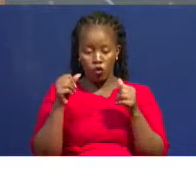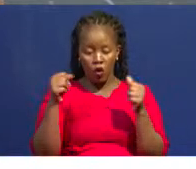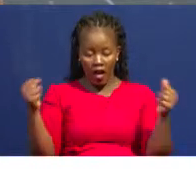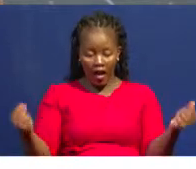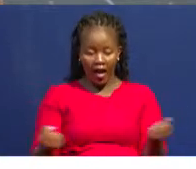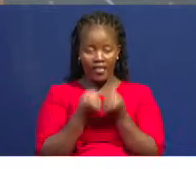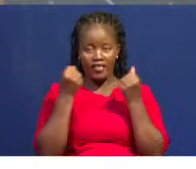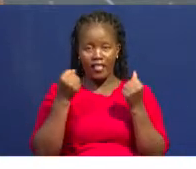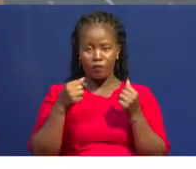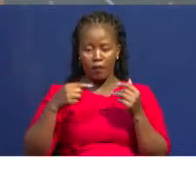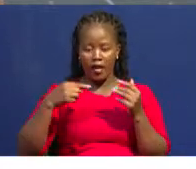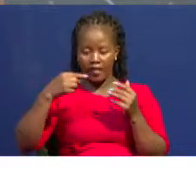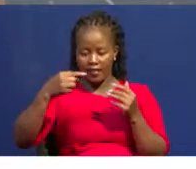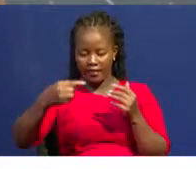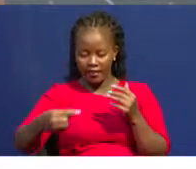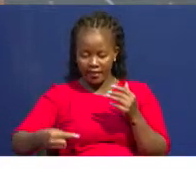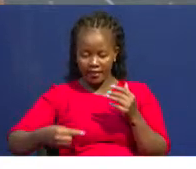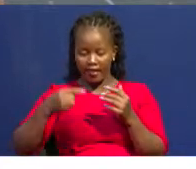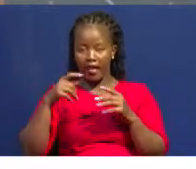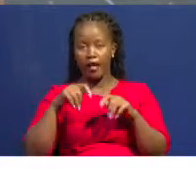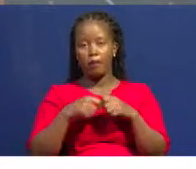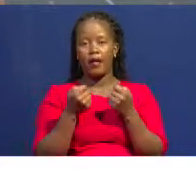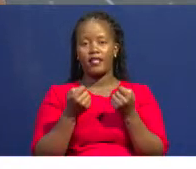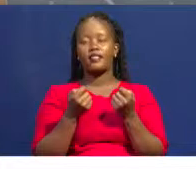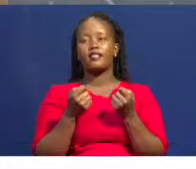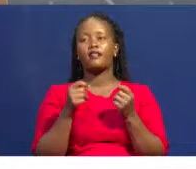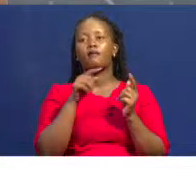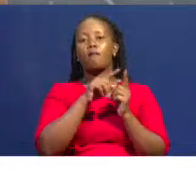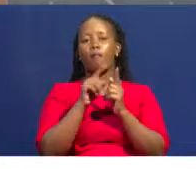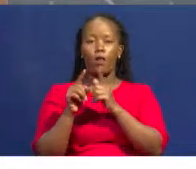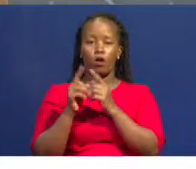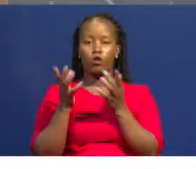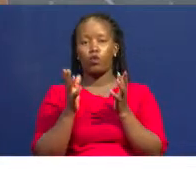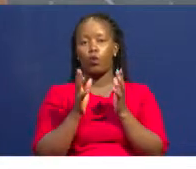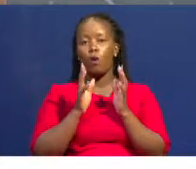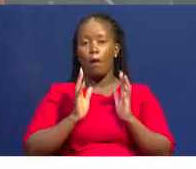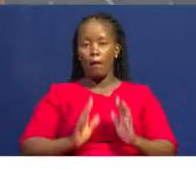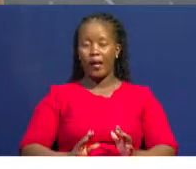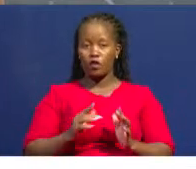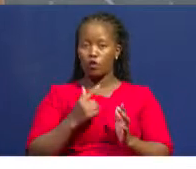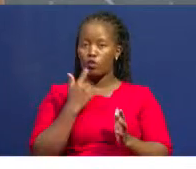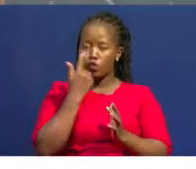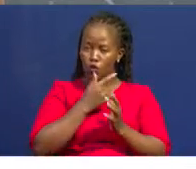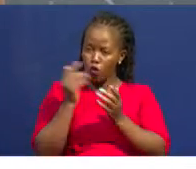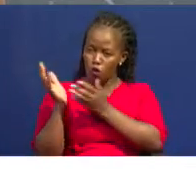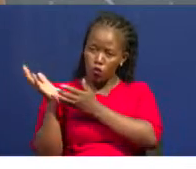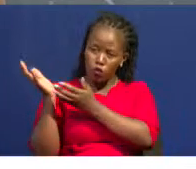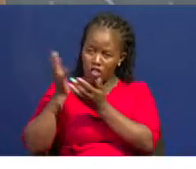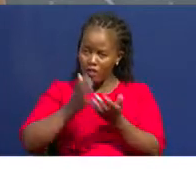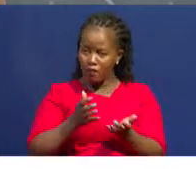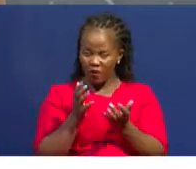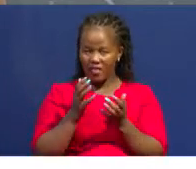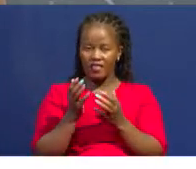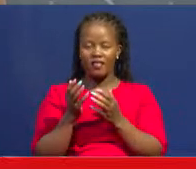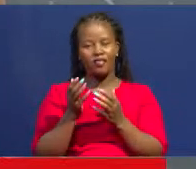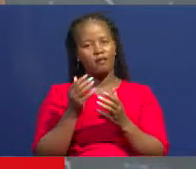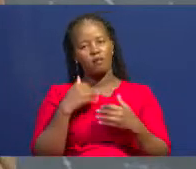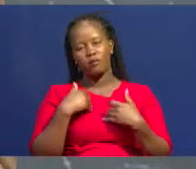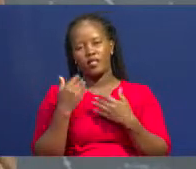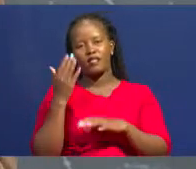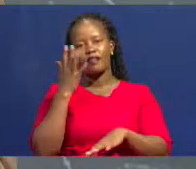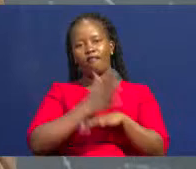tire burst, which is also the person who import that tire, he bring a substandard